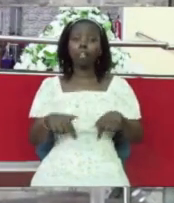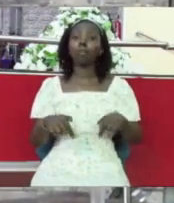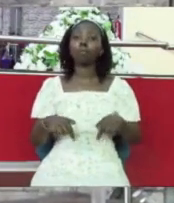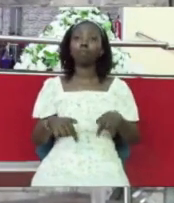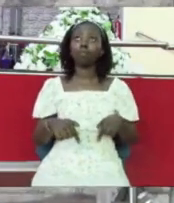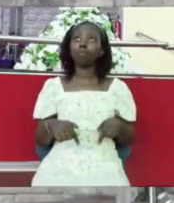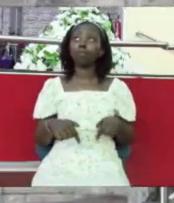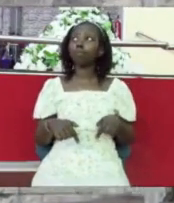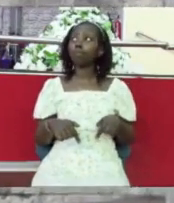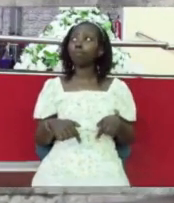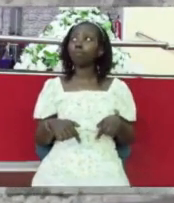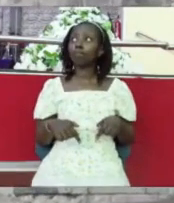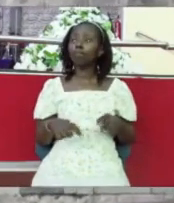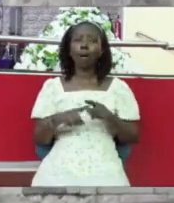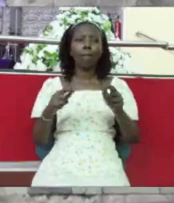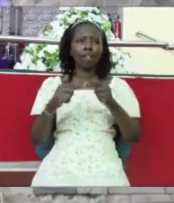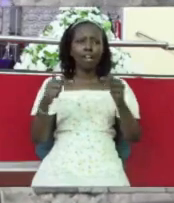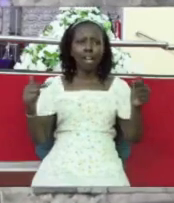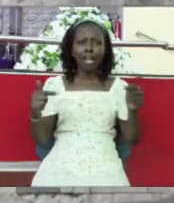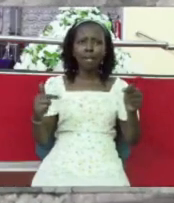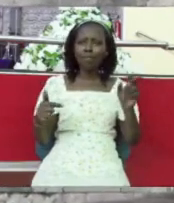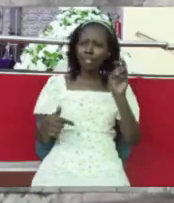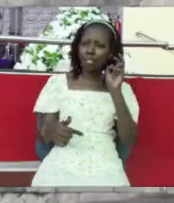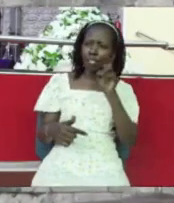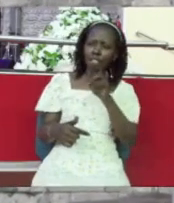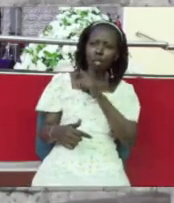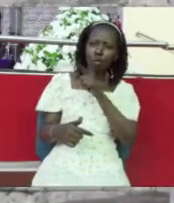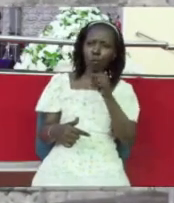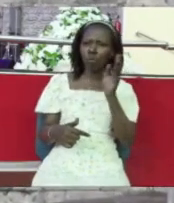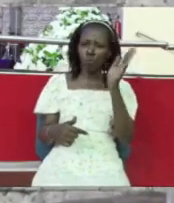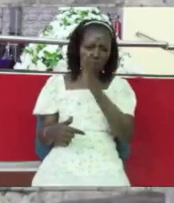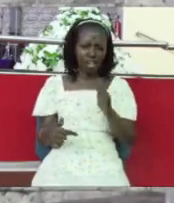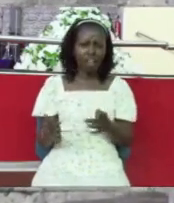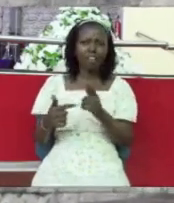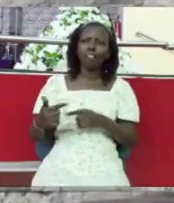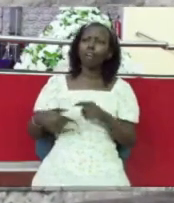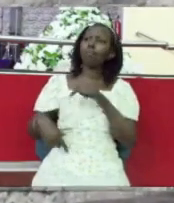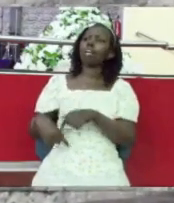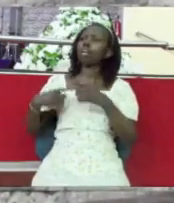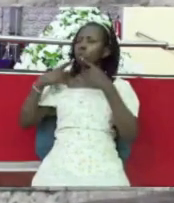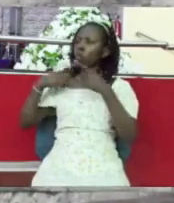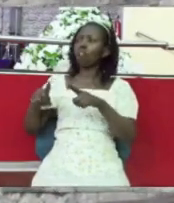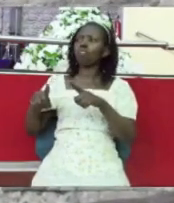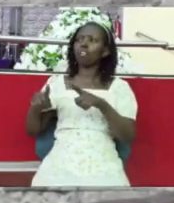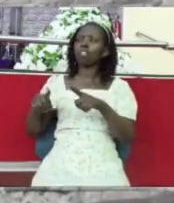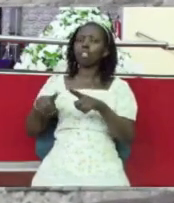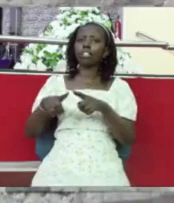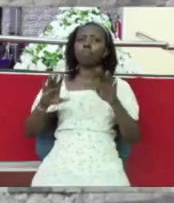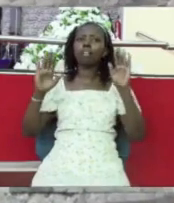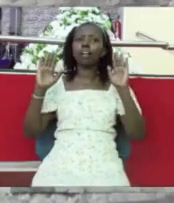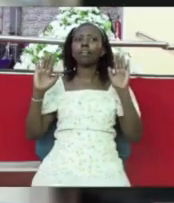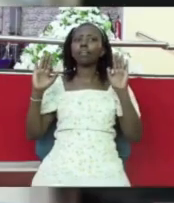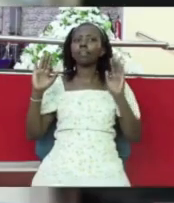tumekaa mahali hapa. The enemy has realized that you will never come up here to confess. Na pengine adui ameamua kwamba hutawahi kuja hapa